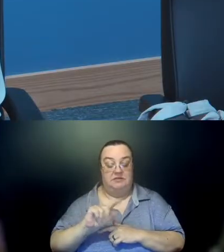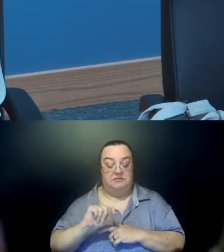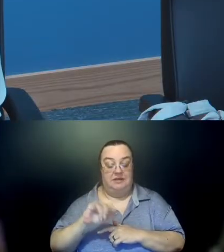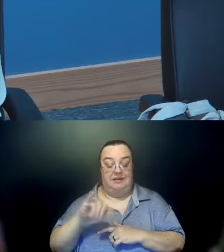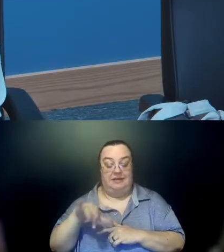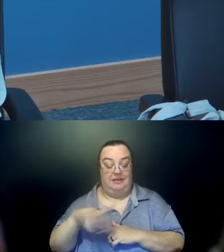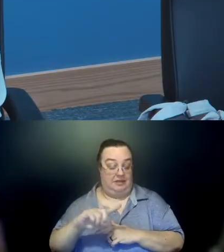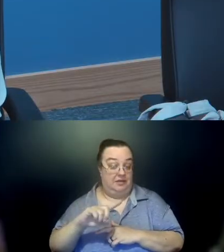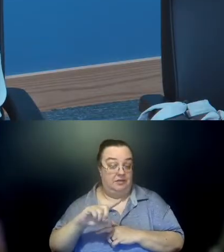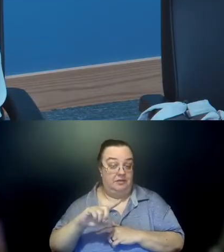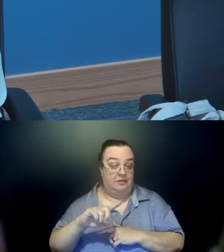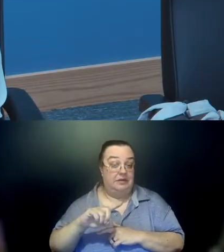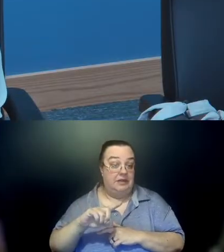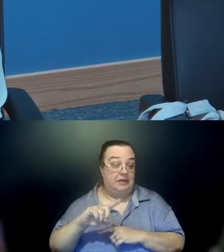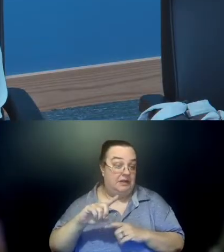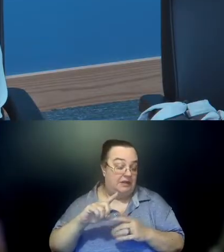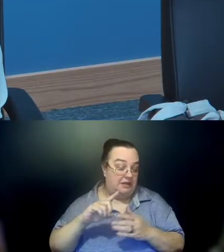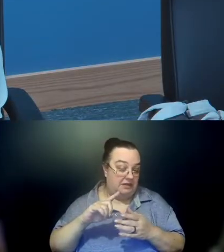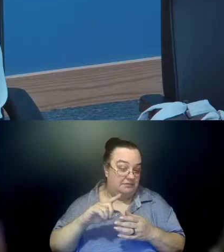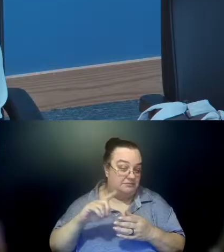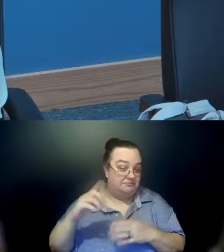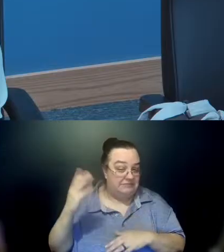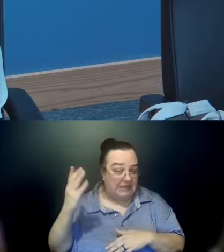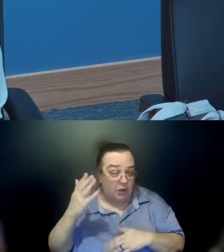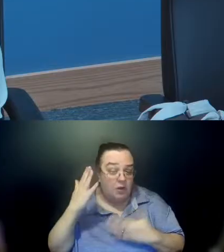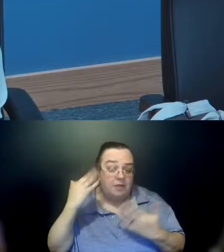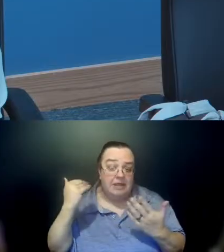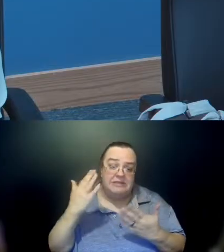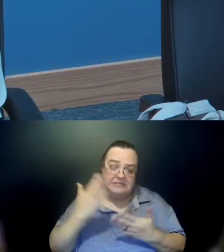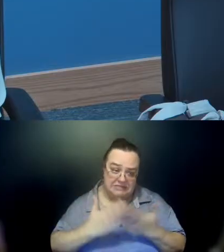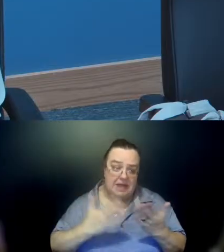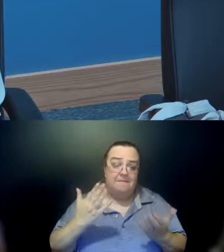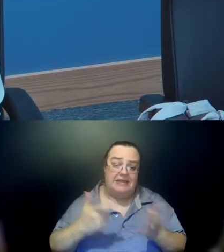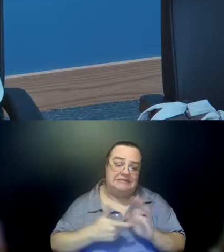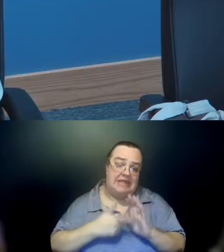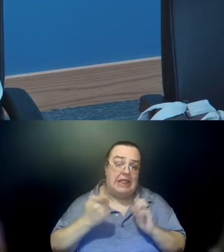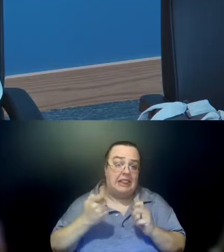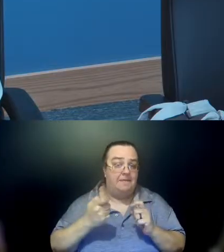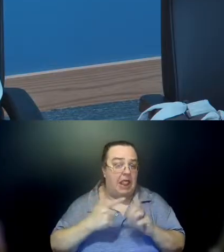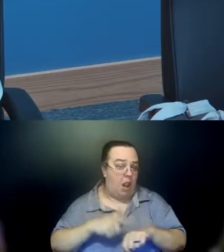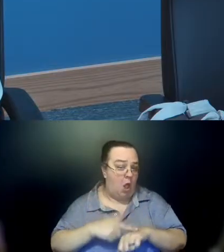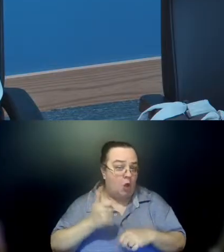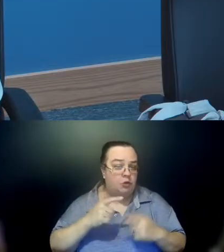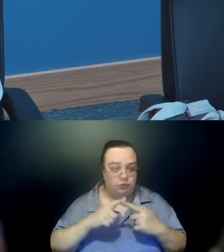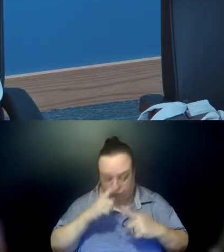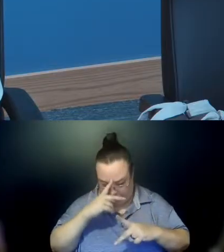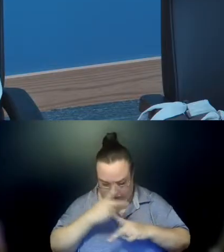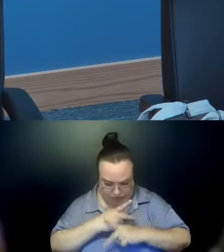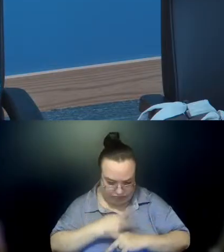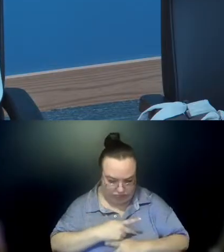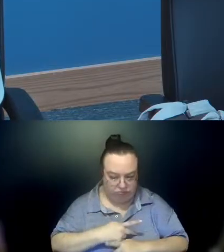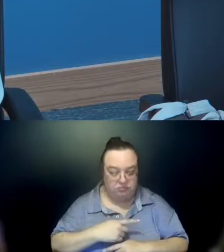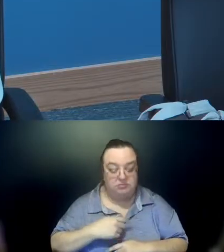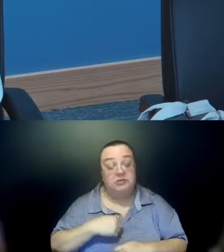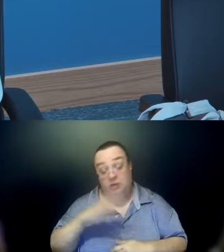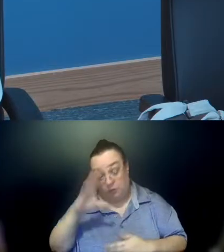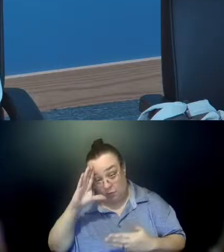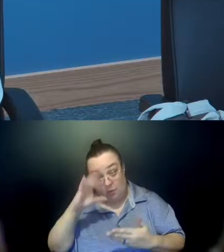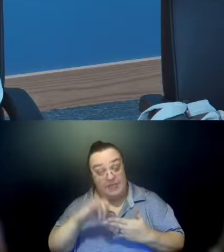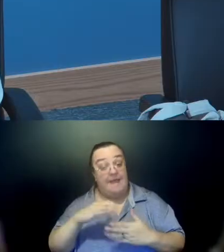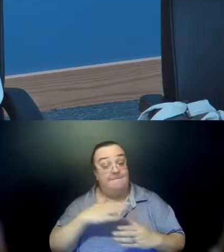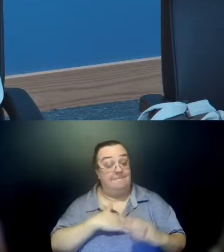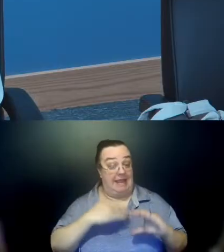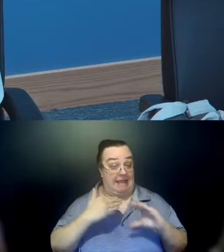bit longer to actually flesh out. I know that in my email that I sent out the